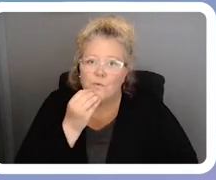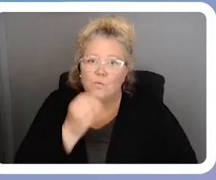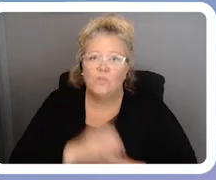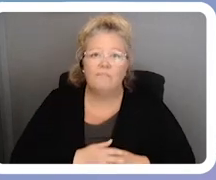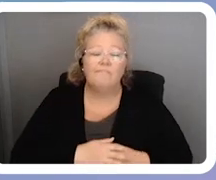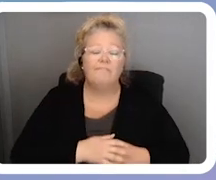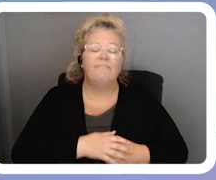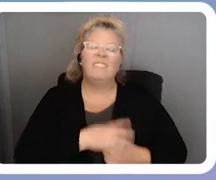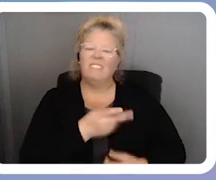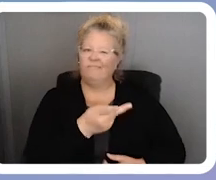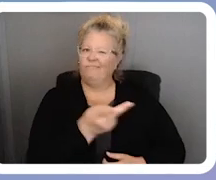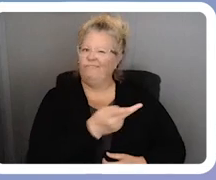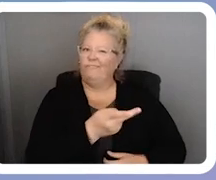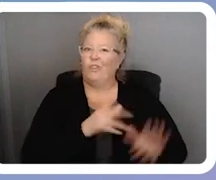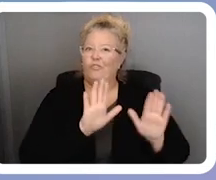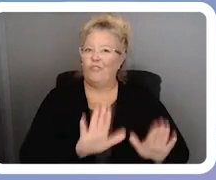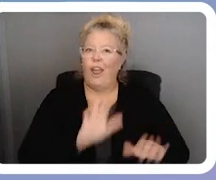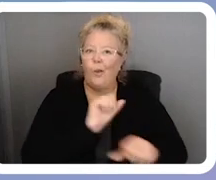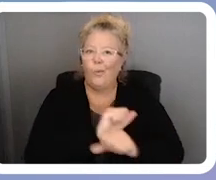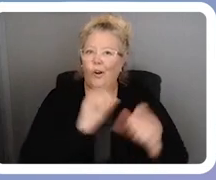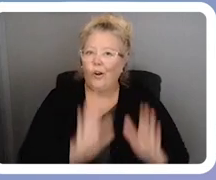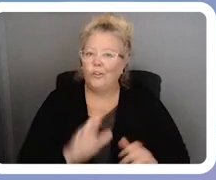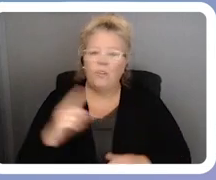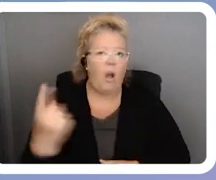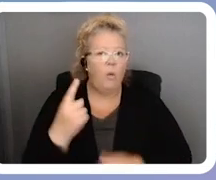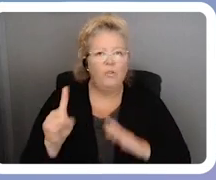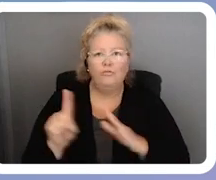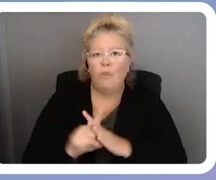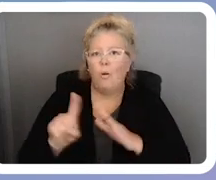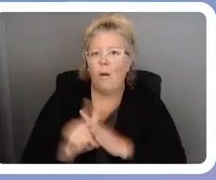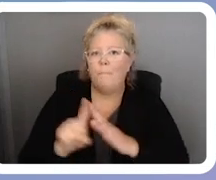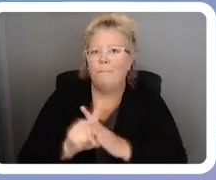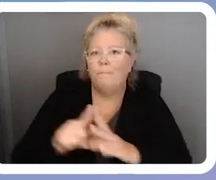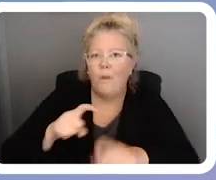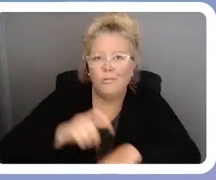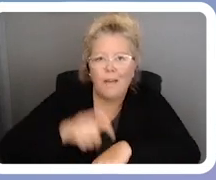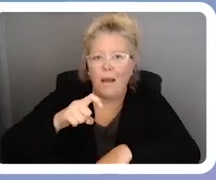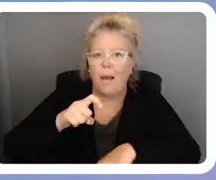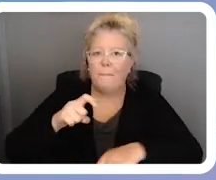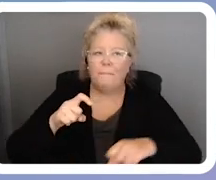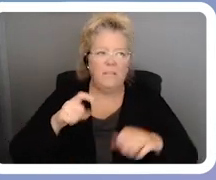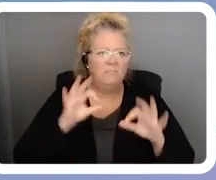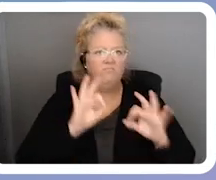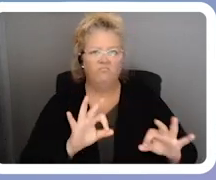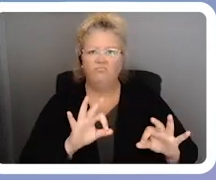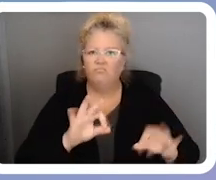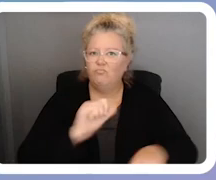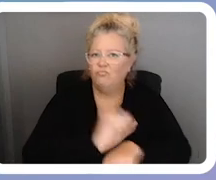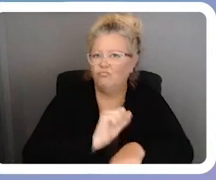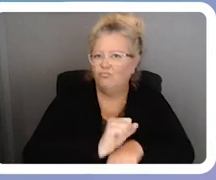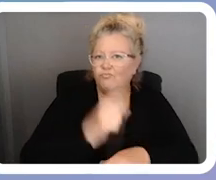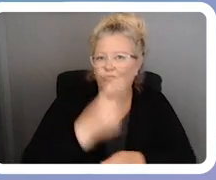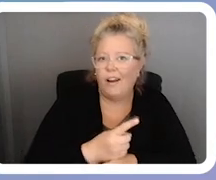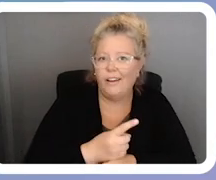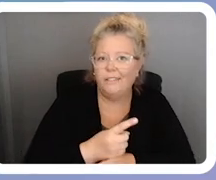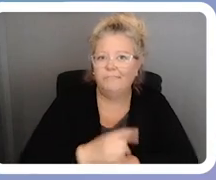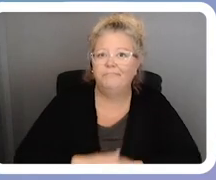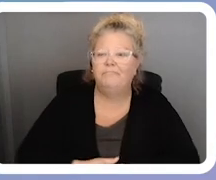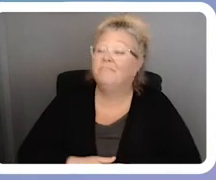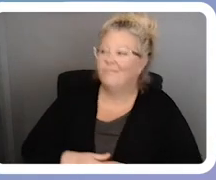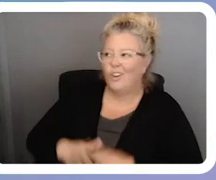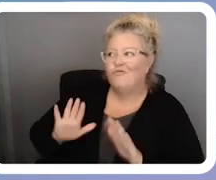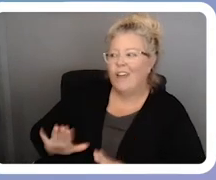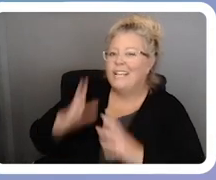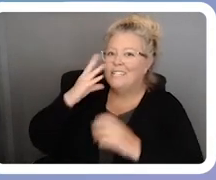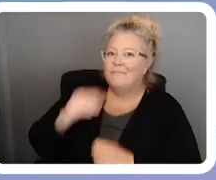to, give always more than they're supposed to give. Great guys to have here at Pilos. It's a great experience, and I serve a lot of